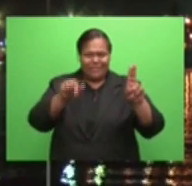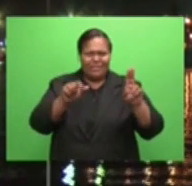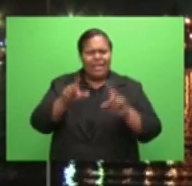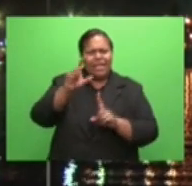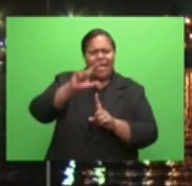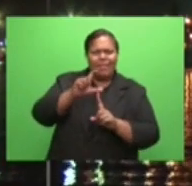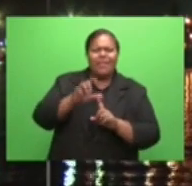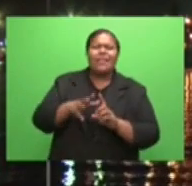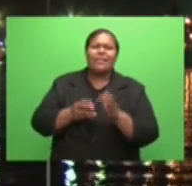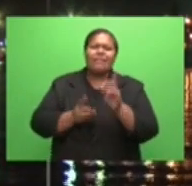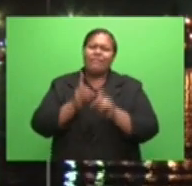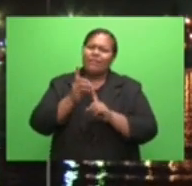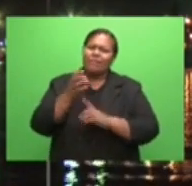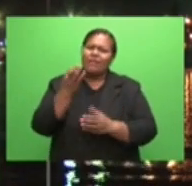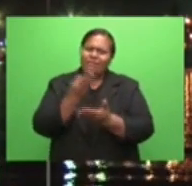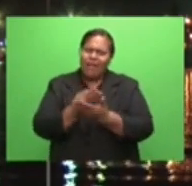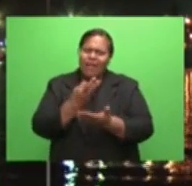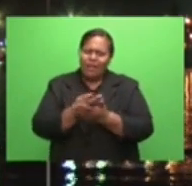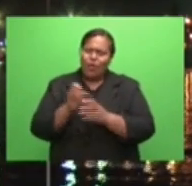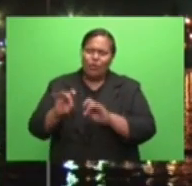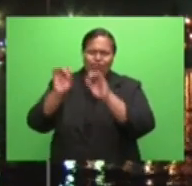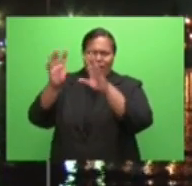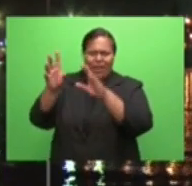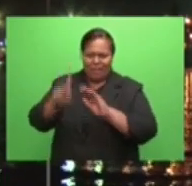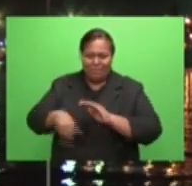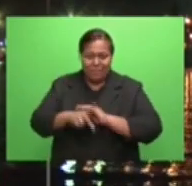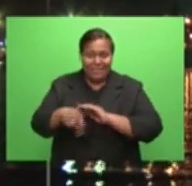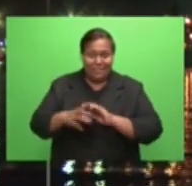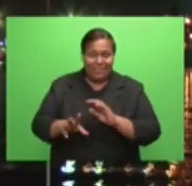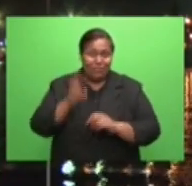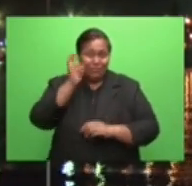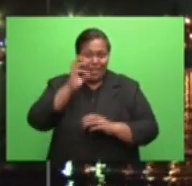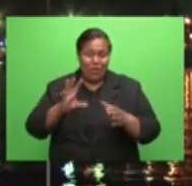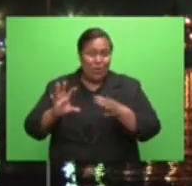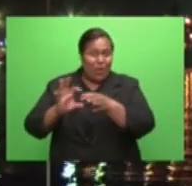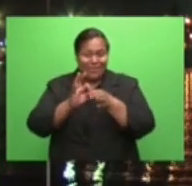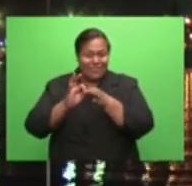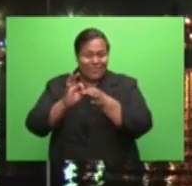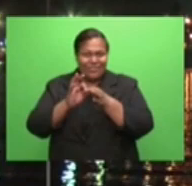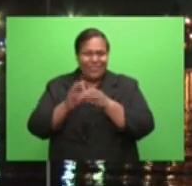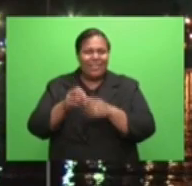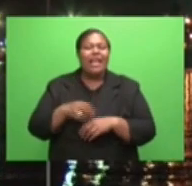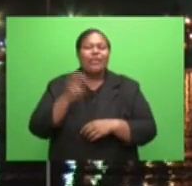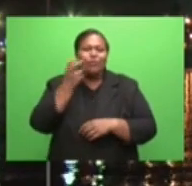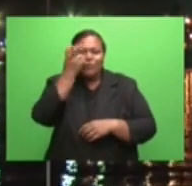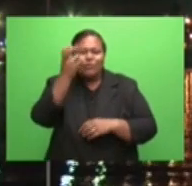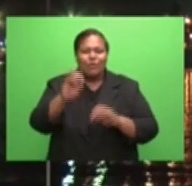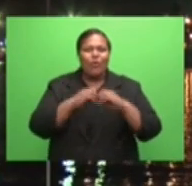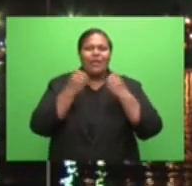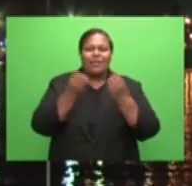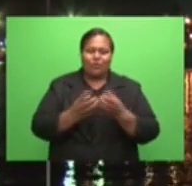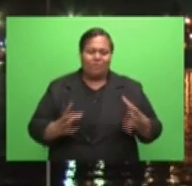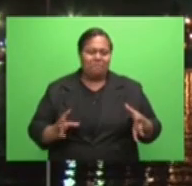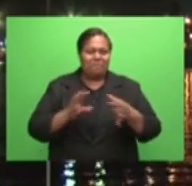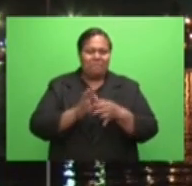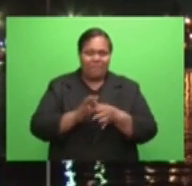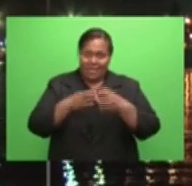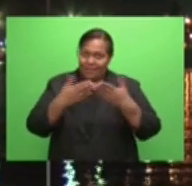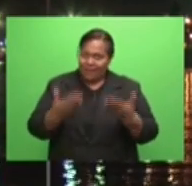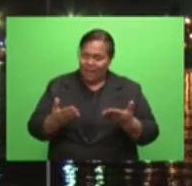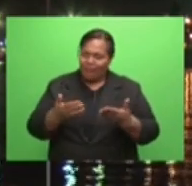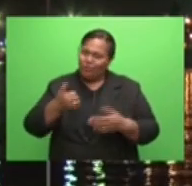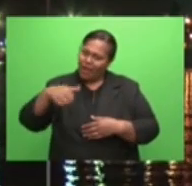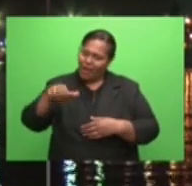Fund, Australia Pacific Training Coalition and the Pacific Tourism Organisation have formed this unique partnership to allow Fijians